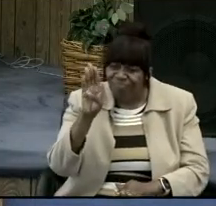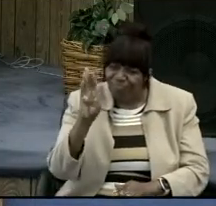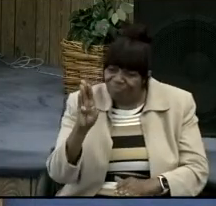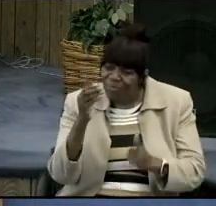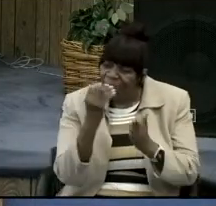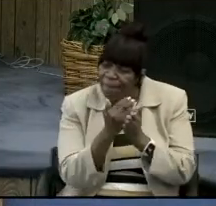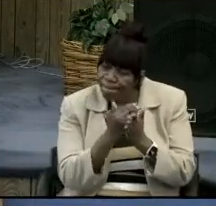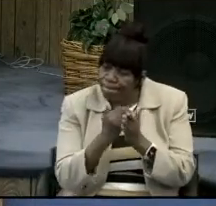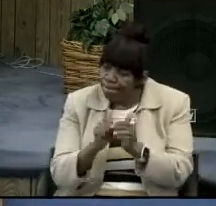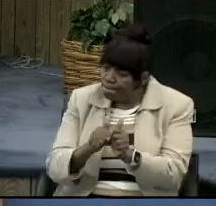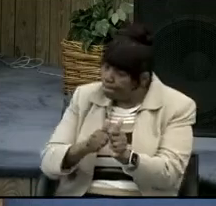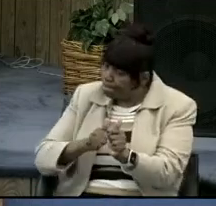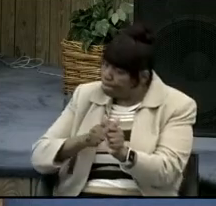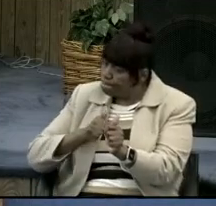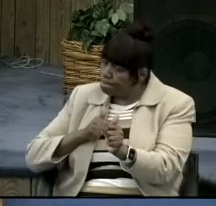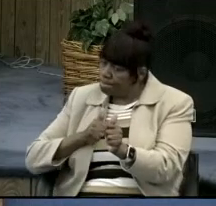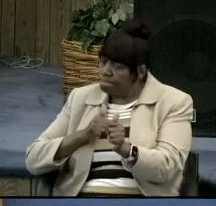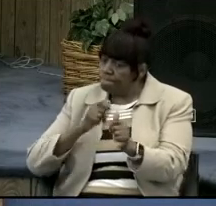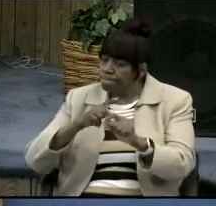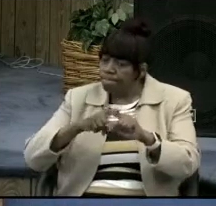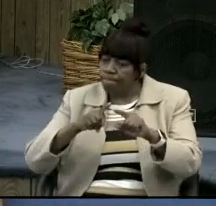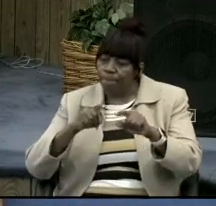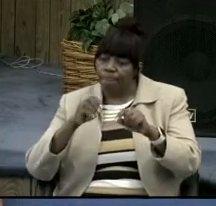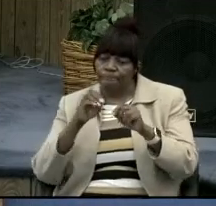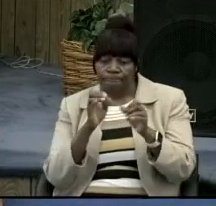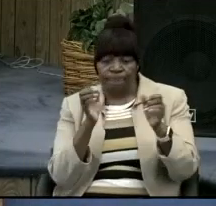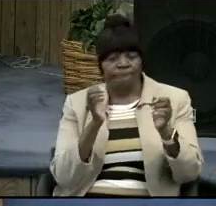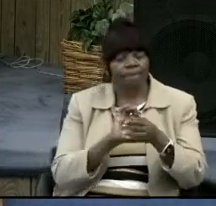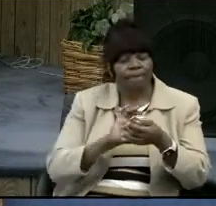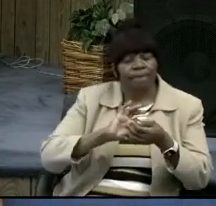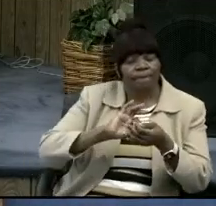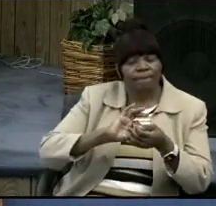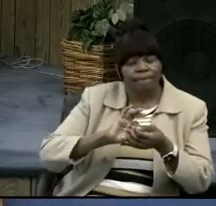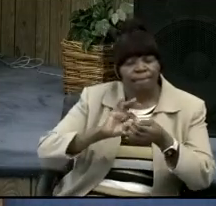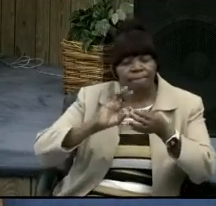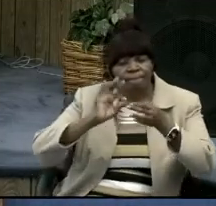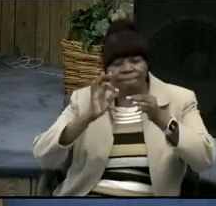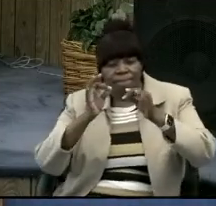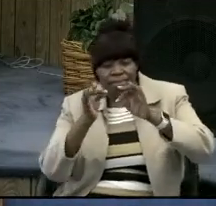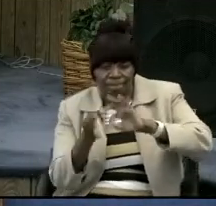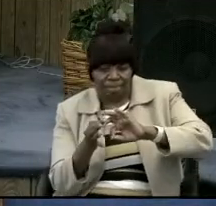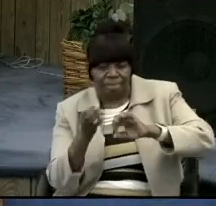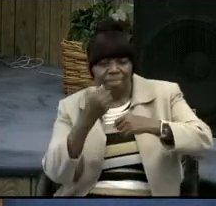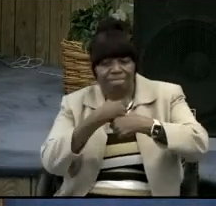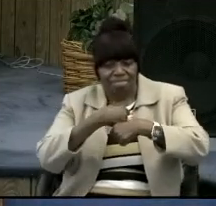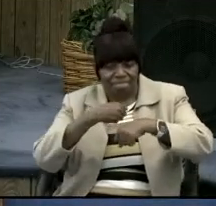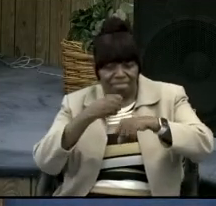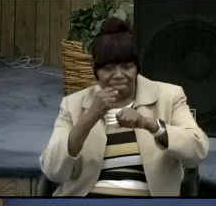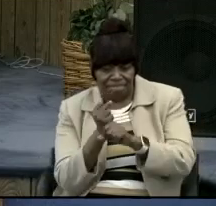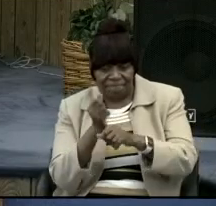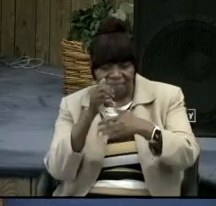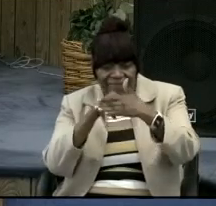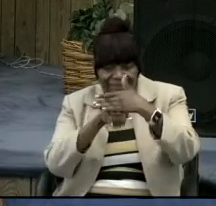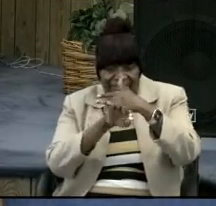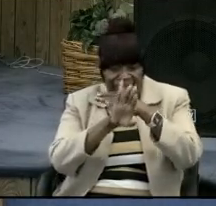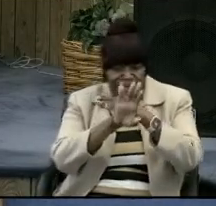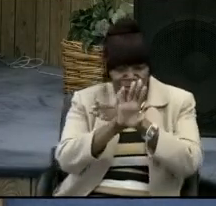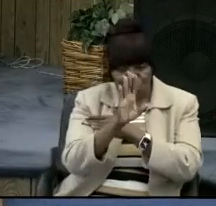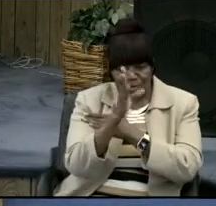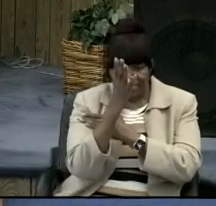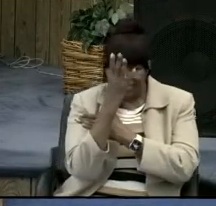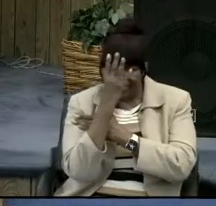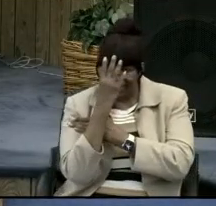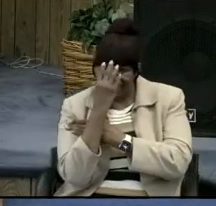recording in the background, and then it interprets and reproduces it in your sleep while you're